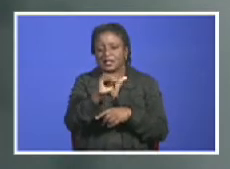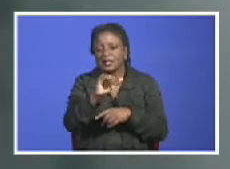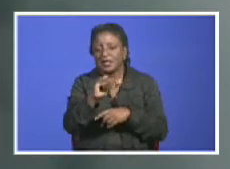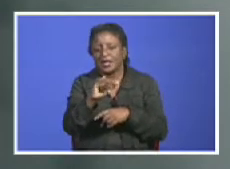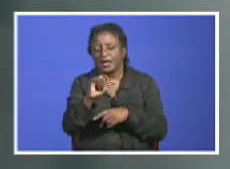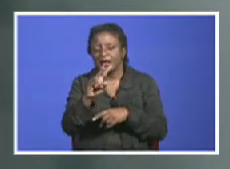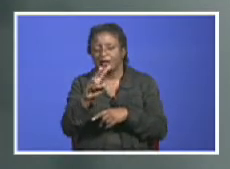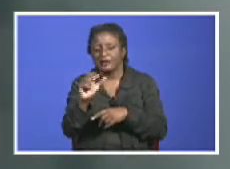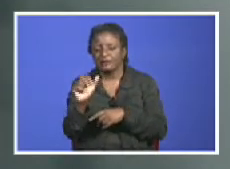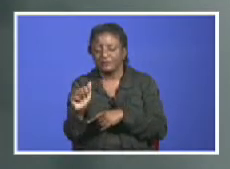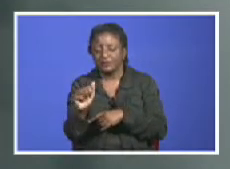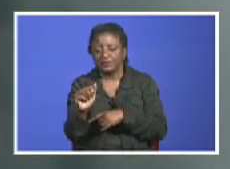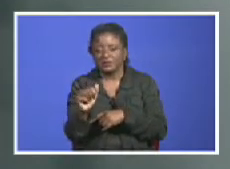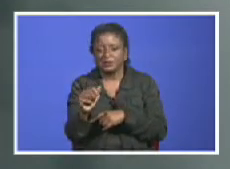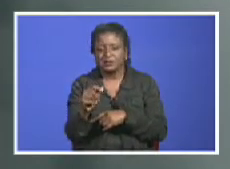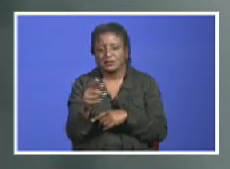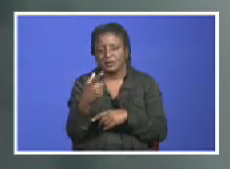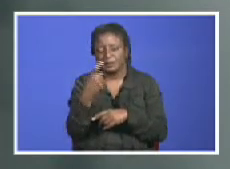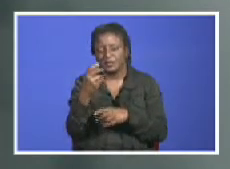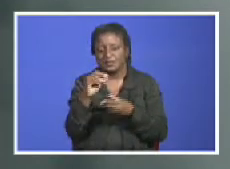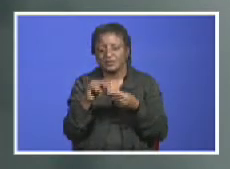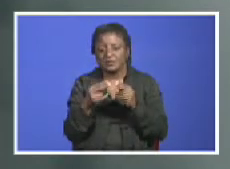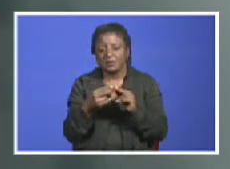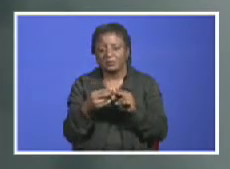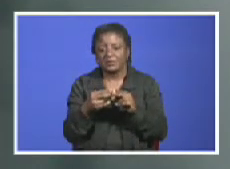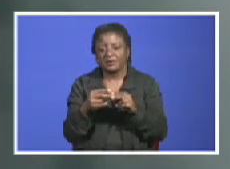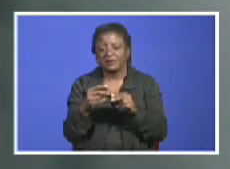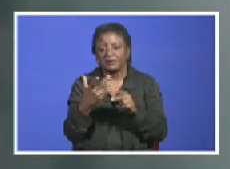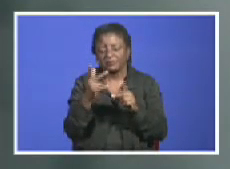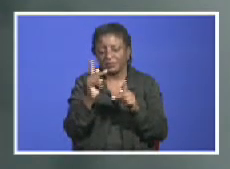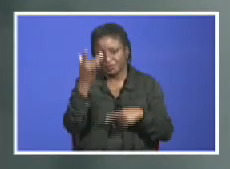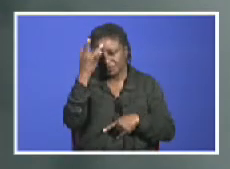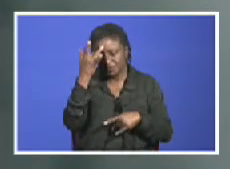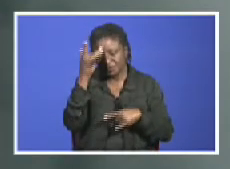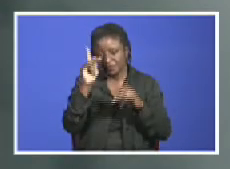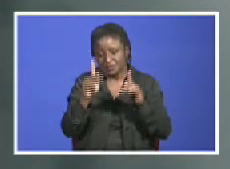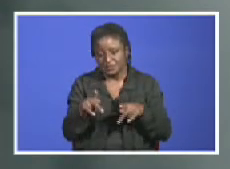postponed at this time. Jiminy DeSwain, ZNS Network News.